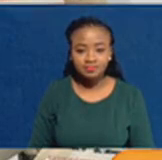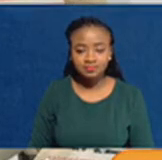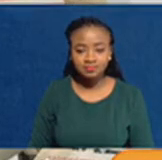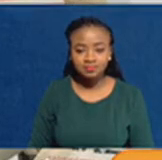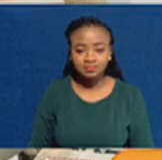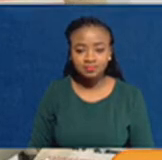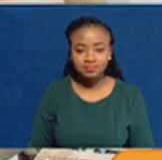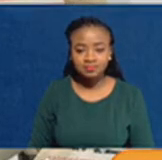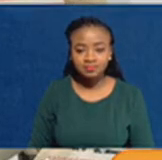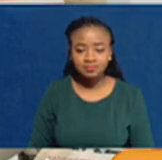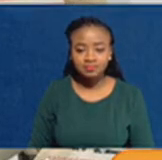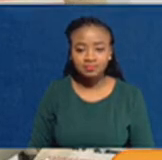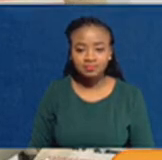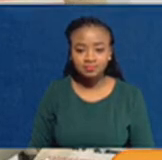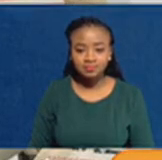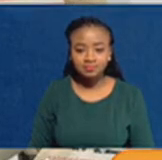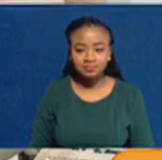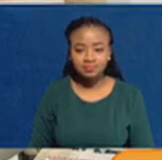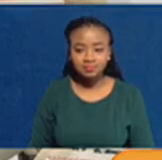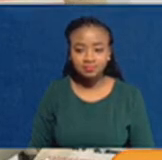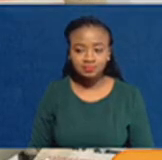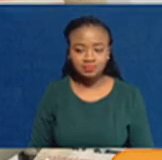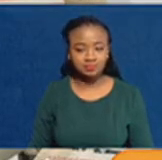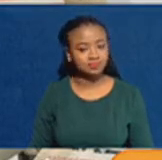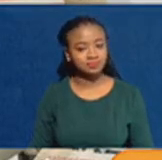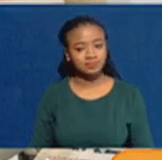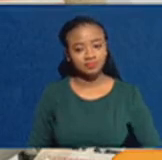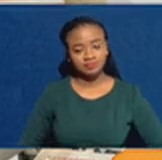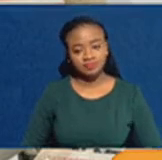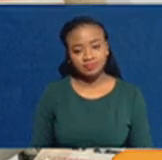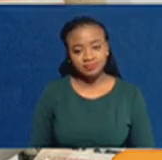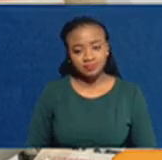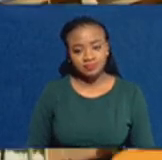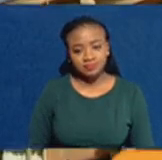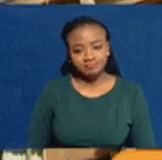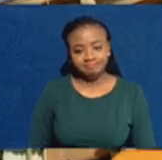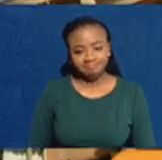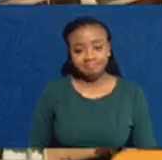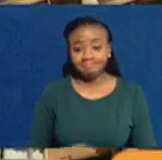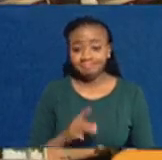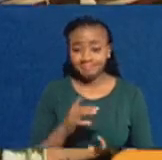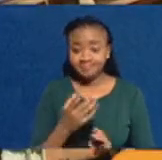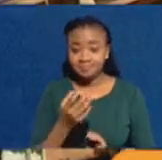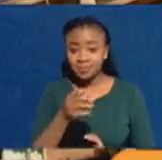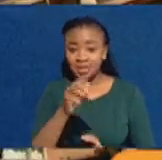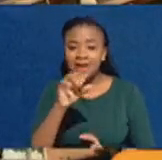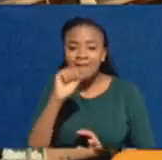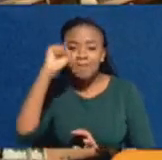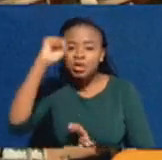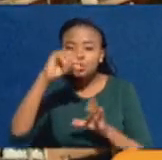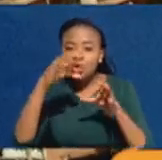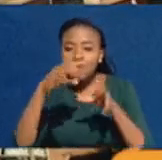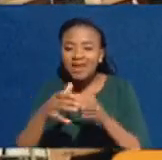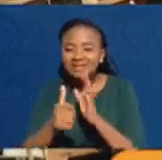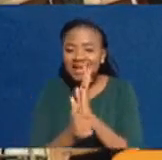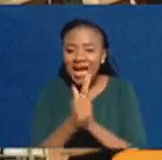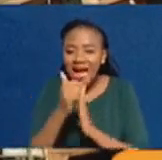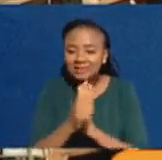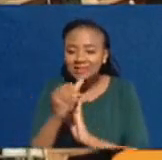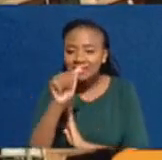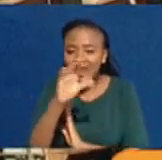Service Party TSP will pocket 10.5 million Kenya shillings. The Political Parties Act 2011 set